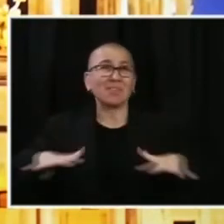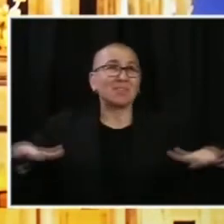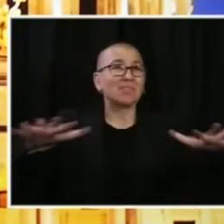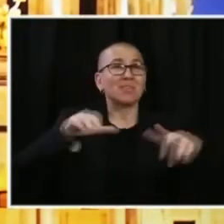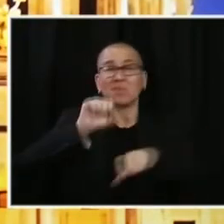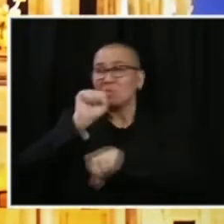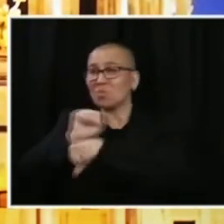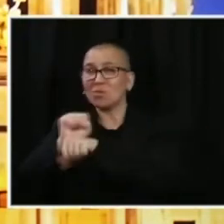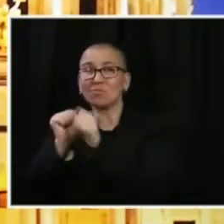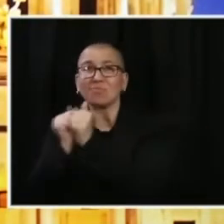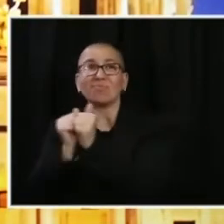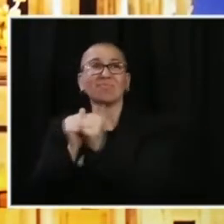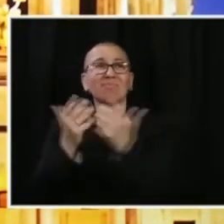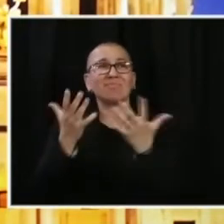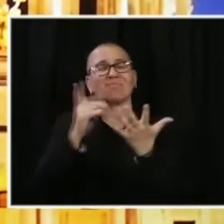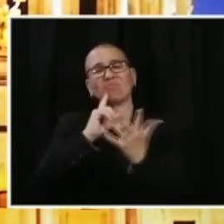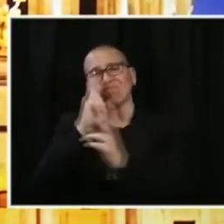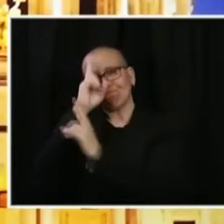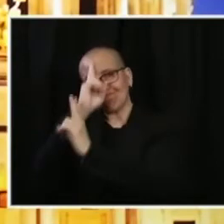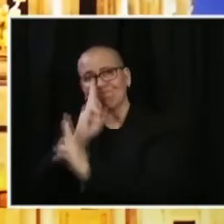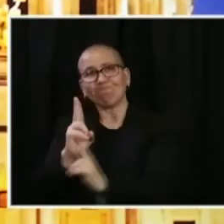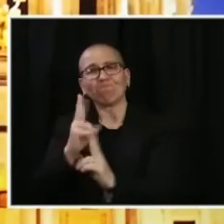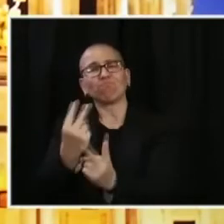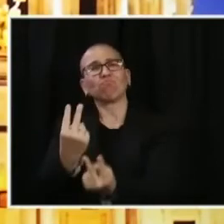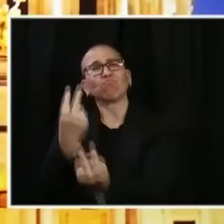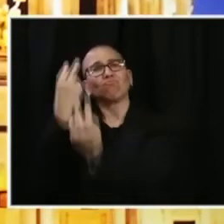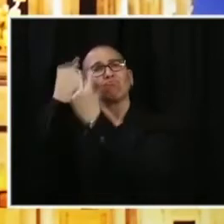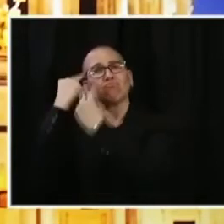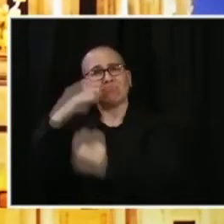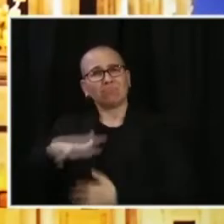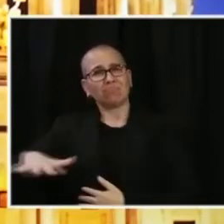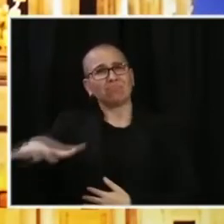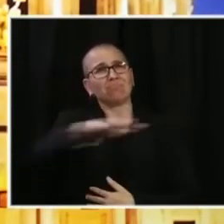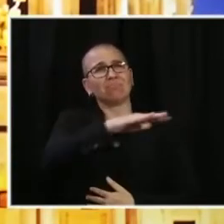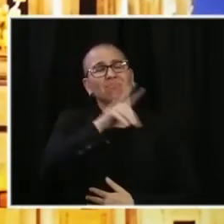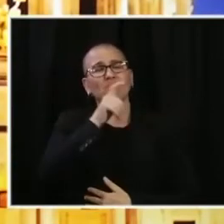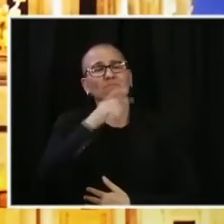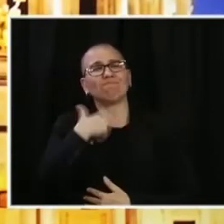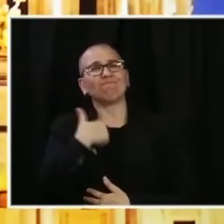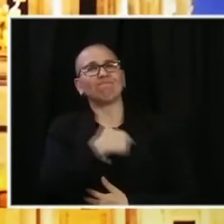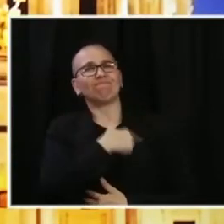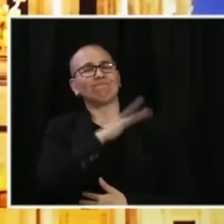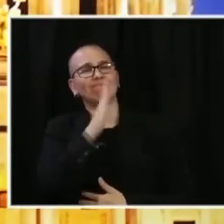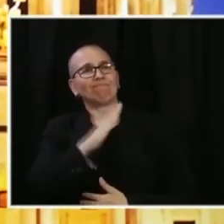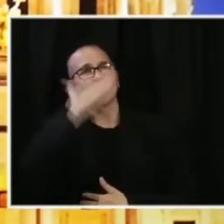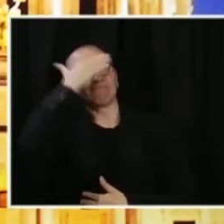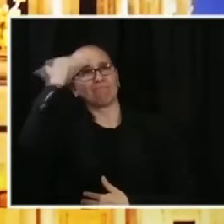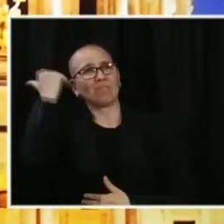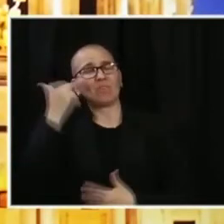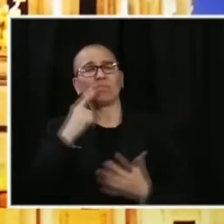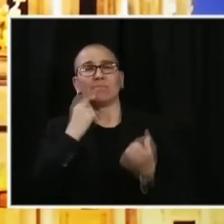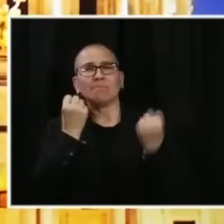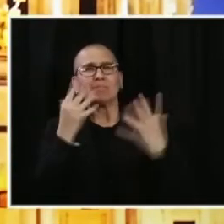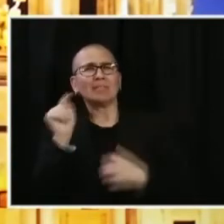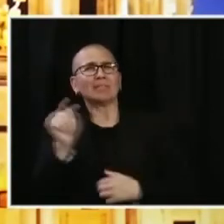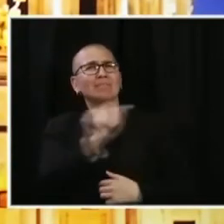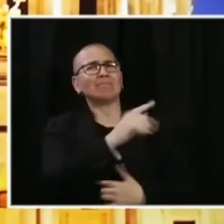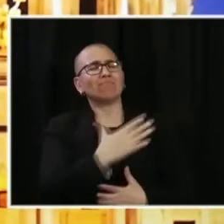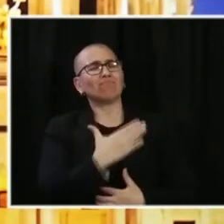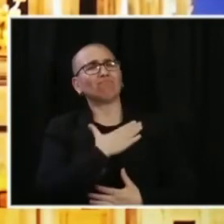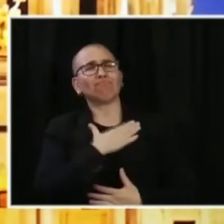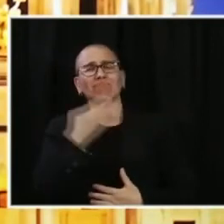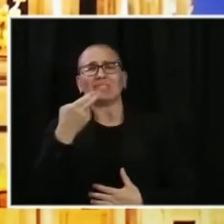the Pung Yu, Jenna, your holy dog. Be who low, the be your chin, be in John Jong low. Tell me in your John Jones, your name,